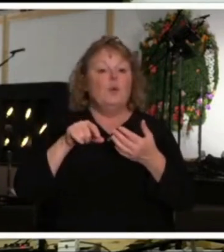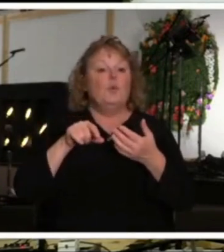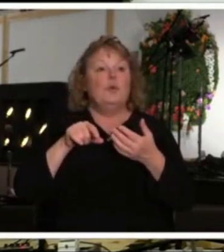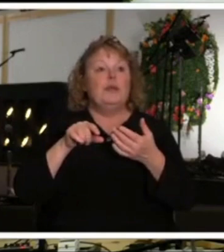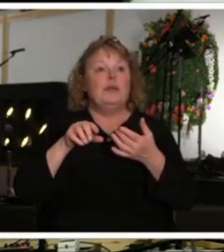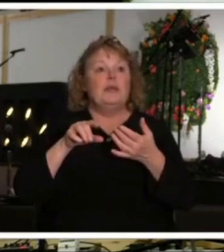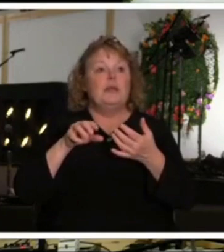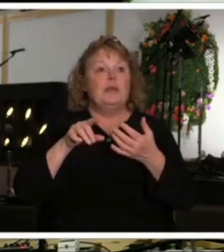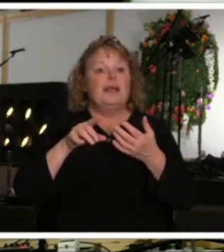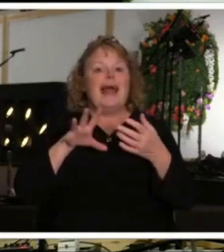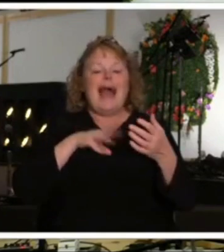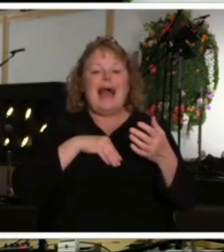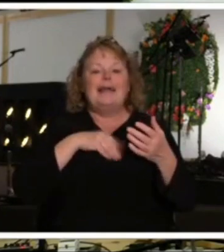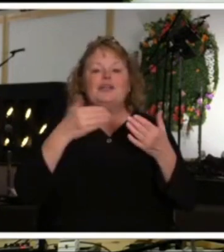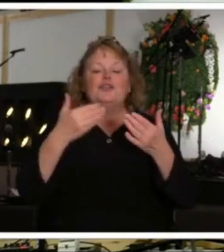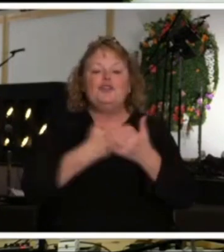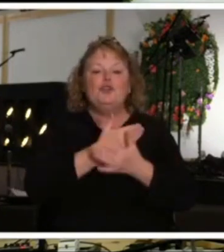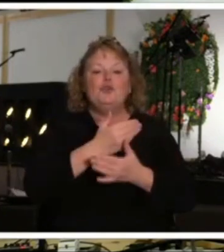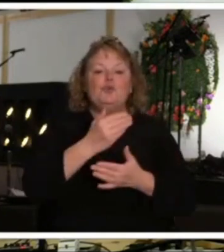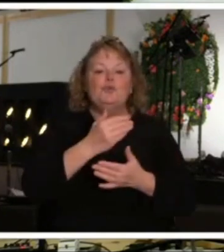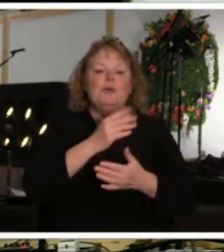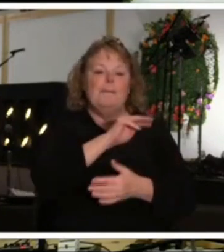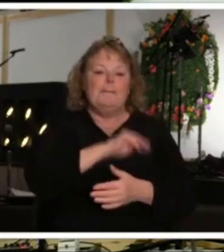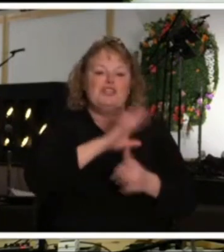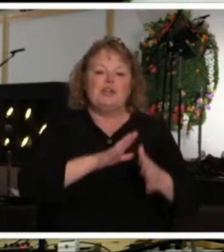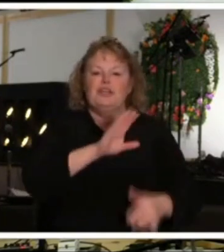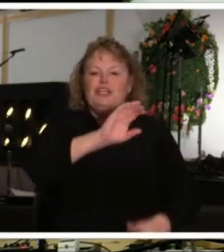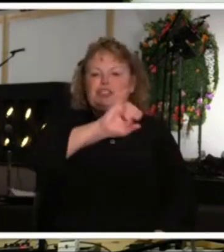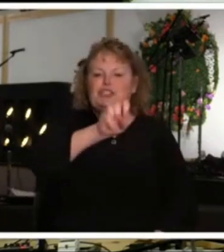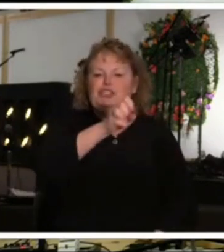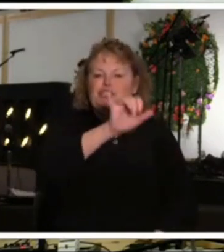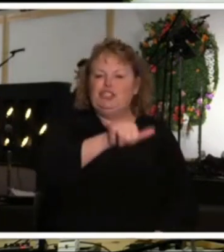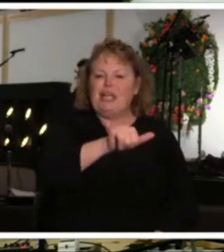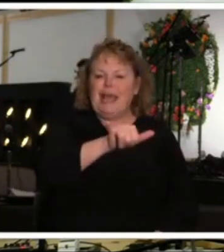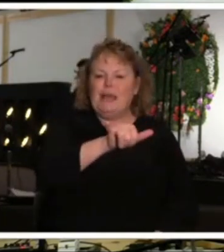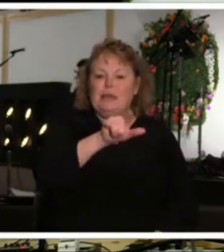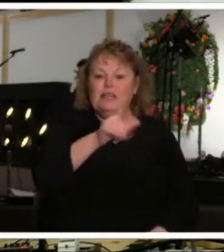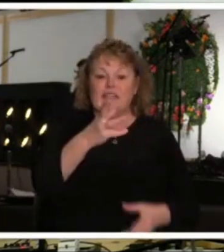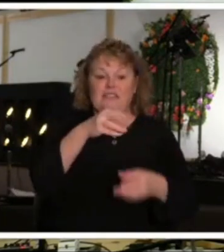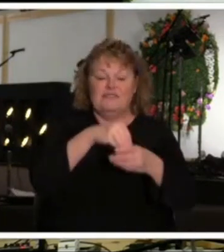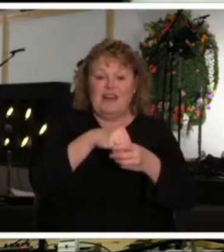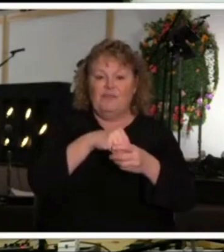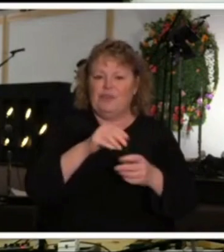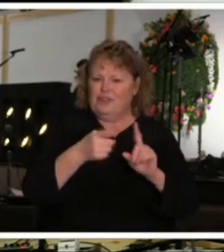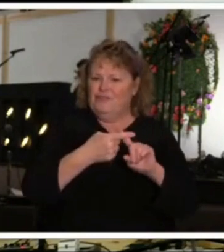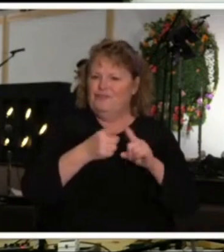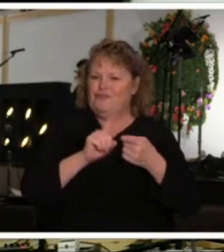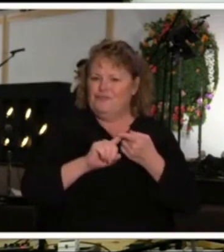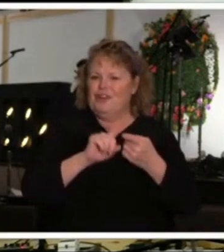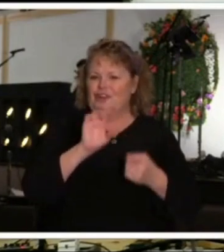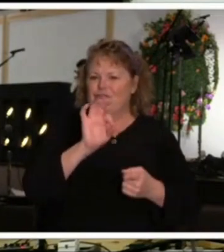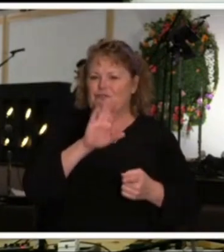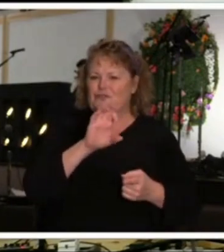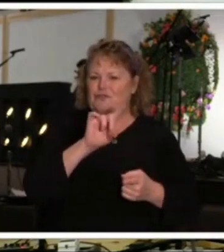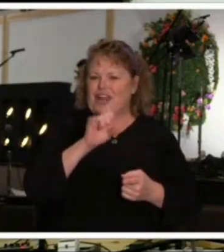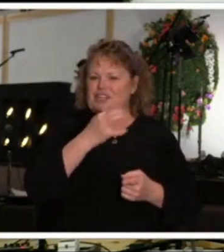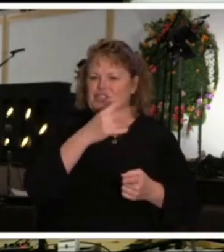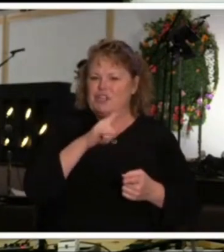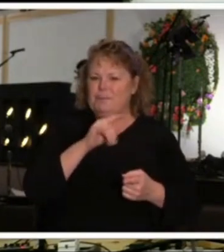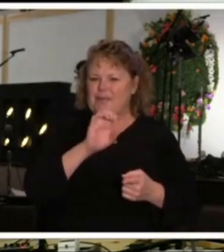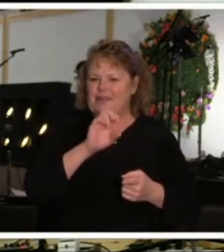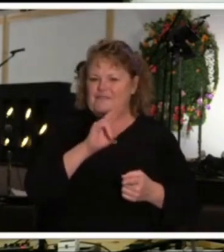as missionary Jay Koshy, who is the director of the International Friendship Evangelism on Syracuse University. I had a chance to go and be